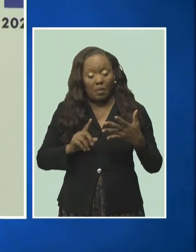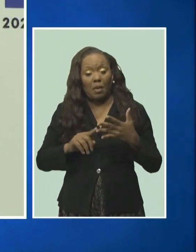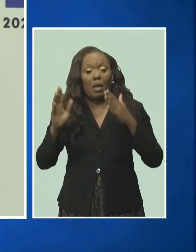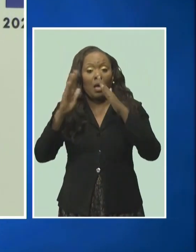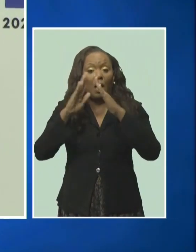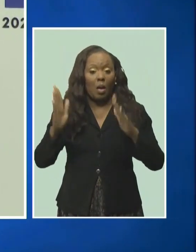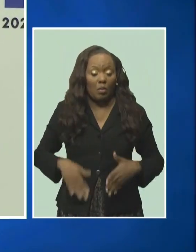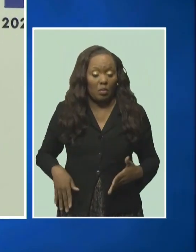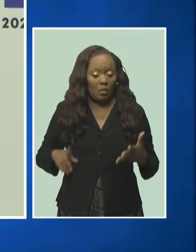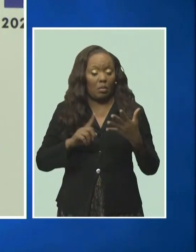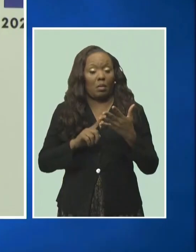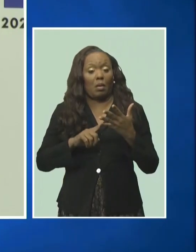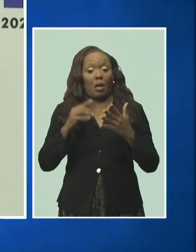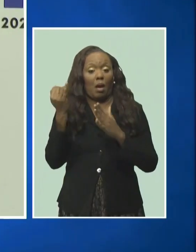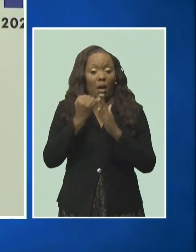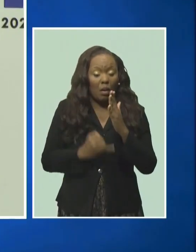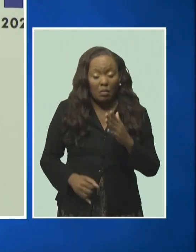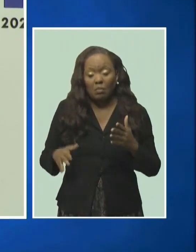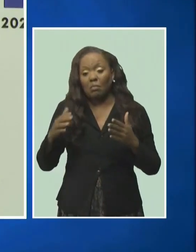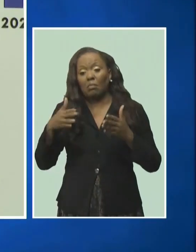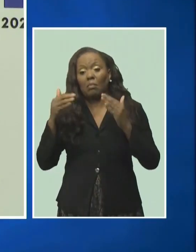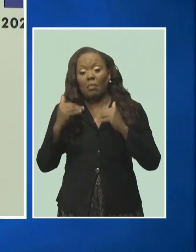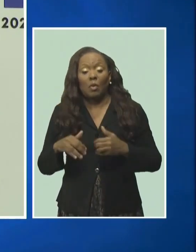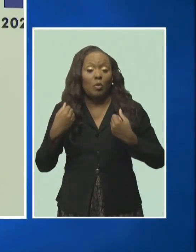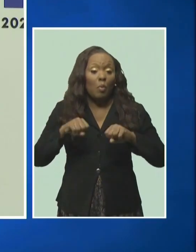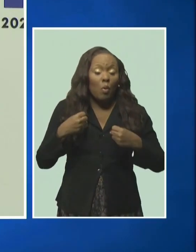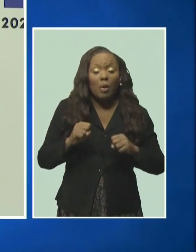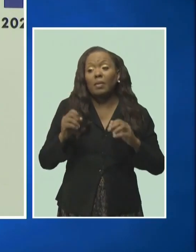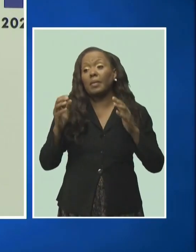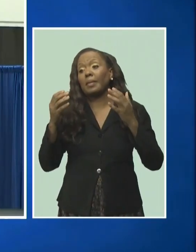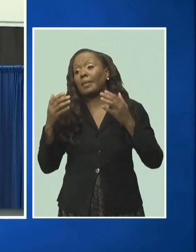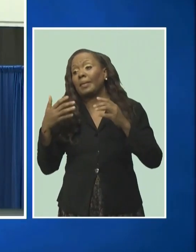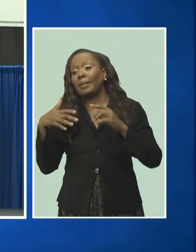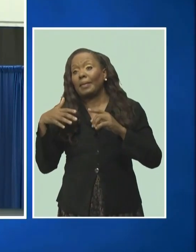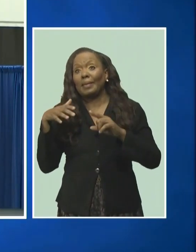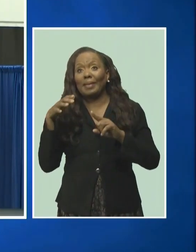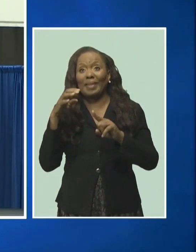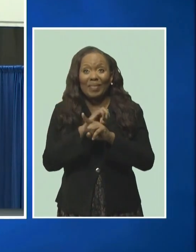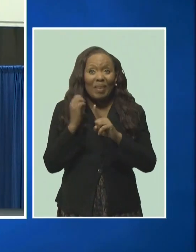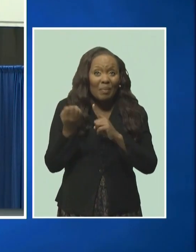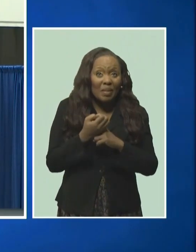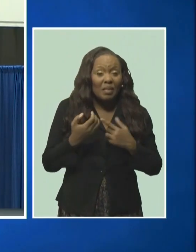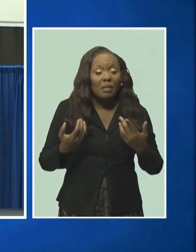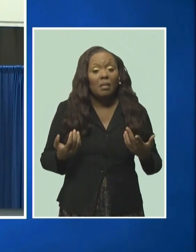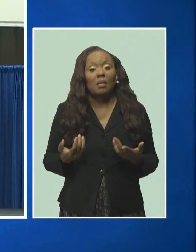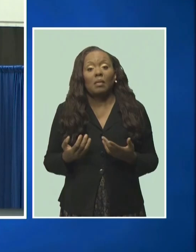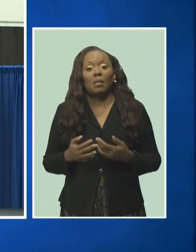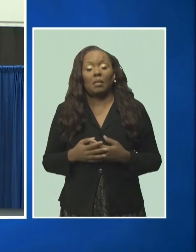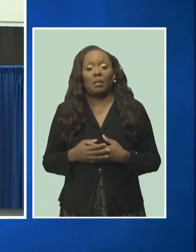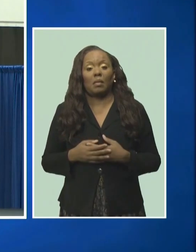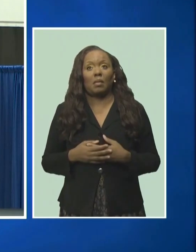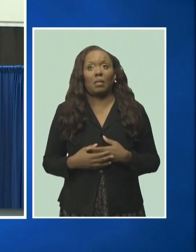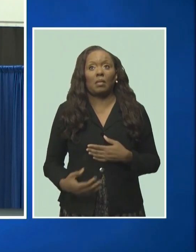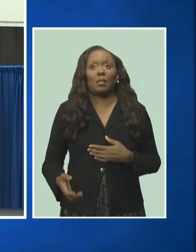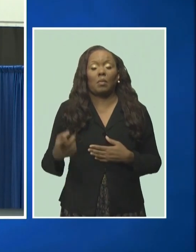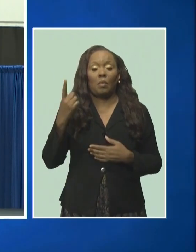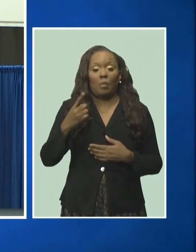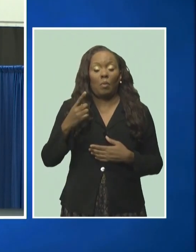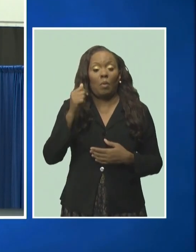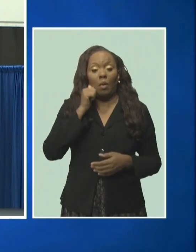they include courses in artificial intelligence, machine learning, data science, cybersecurity, and software